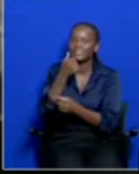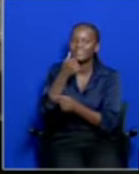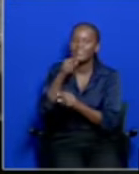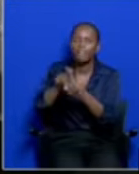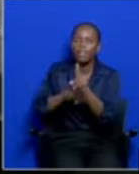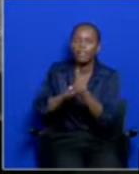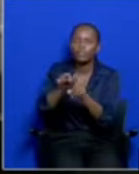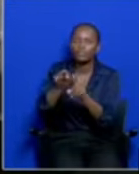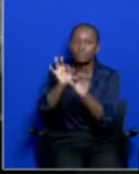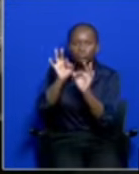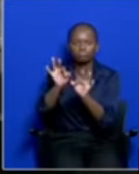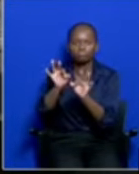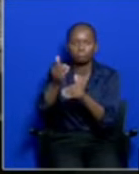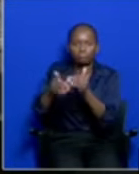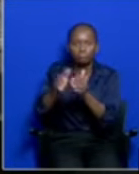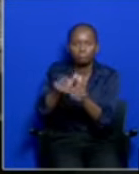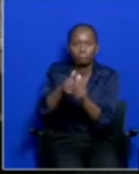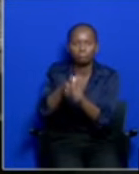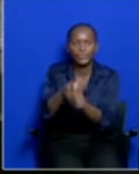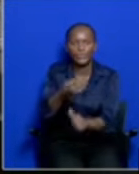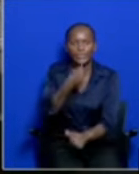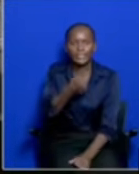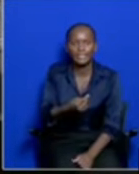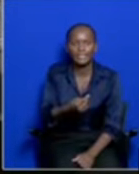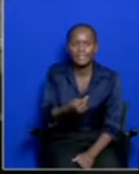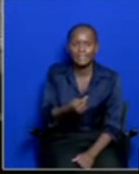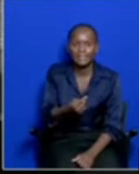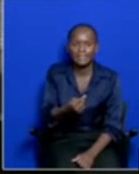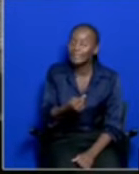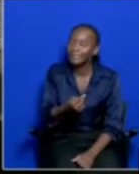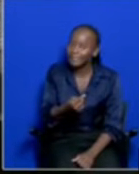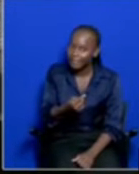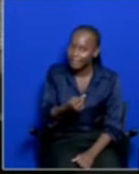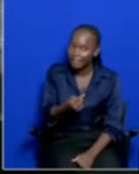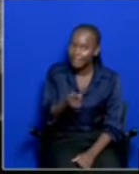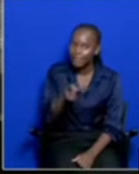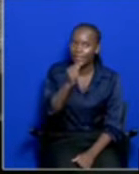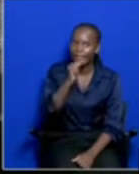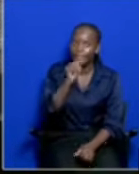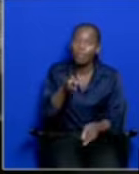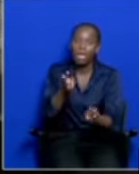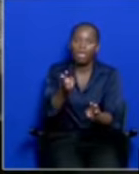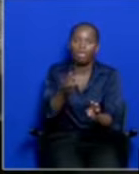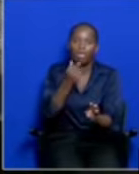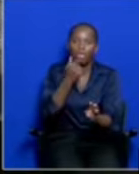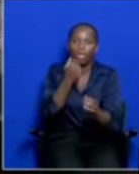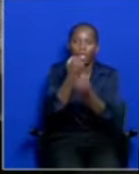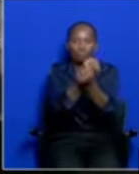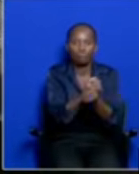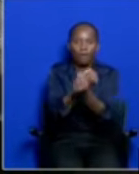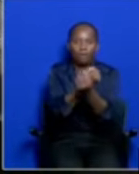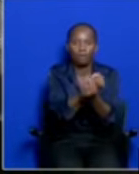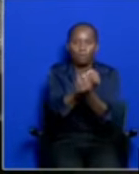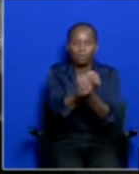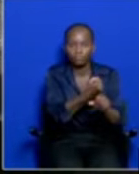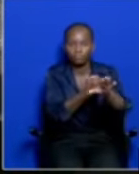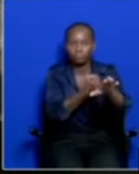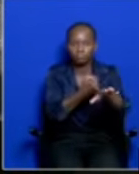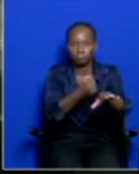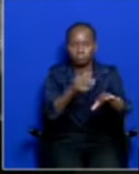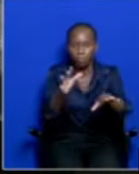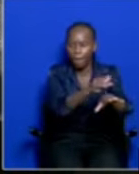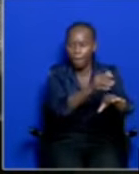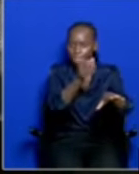And you say the manner in which it was impounded was also improper, how it was not recorded